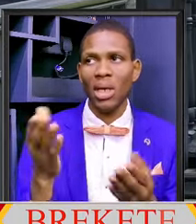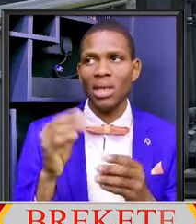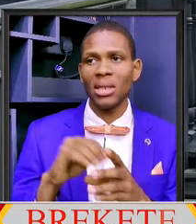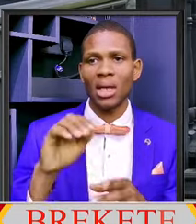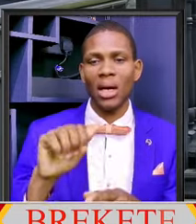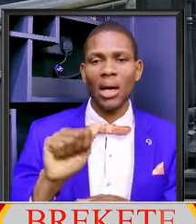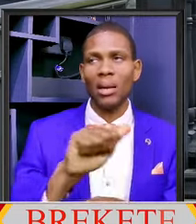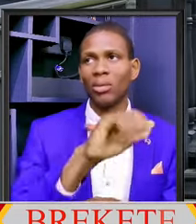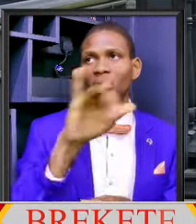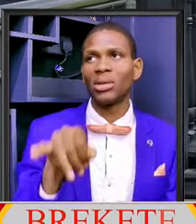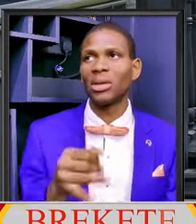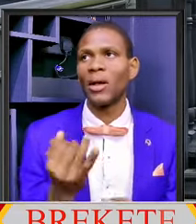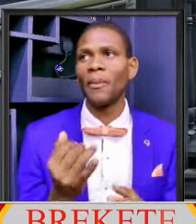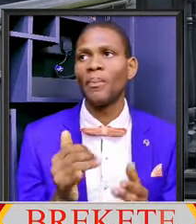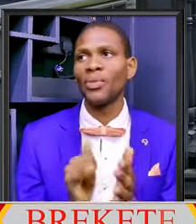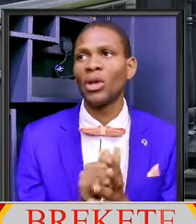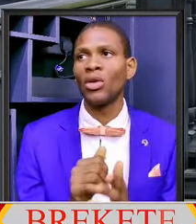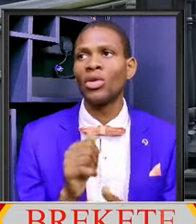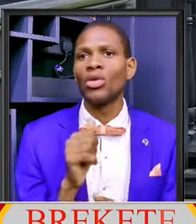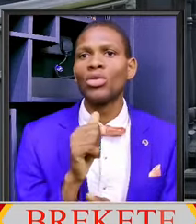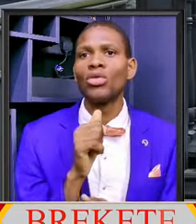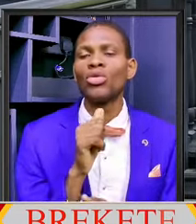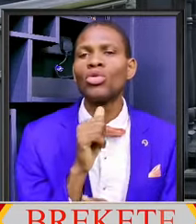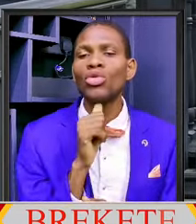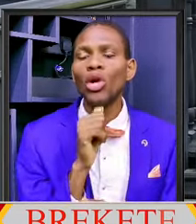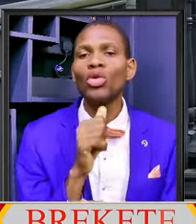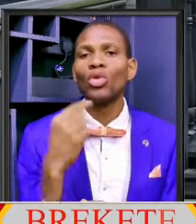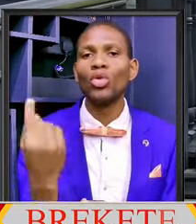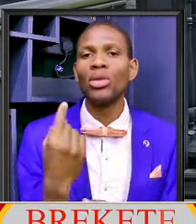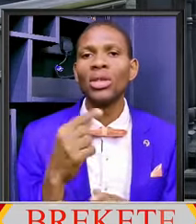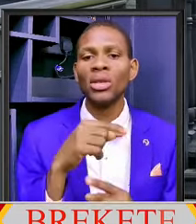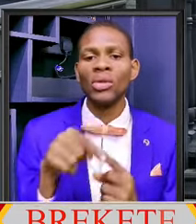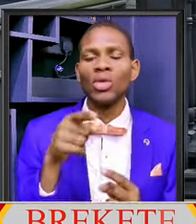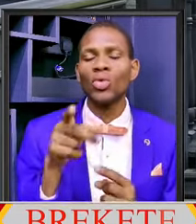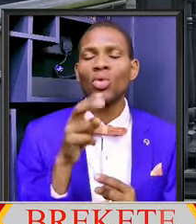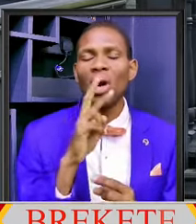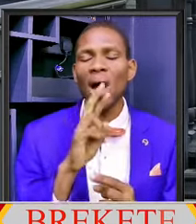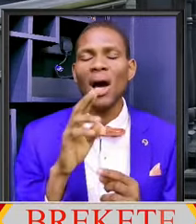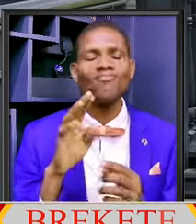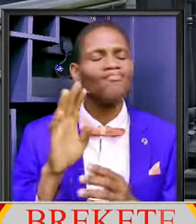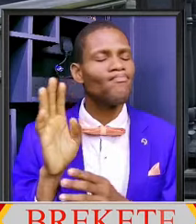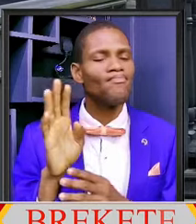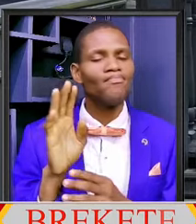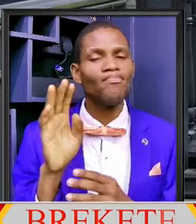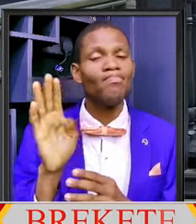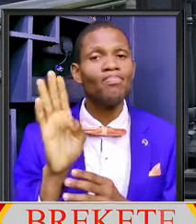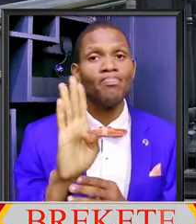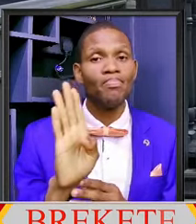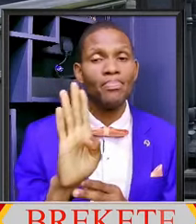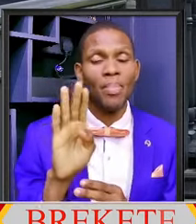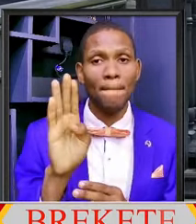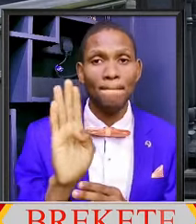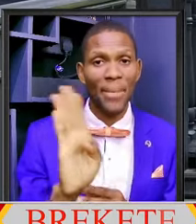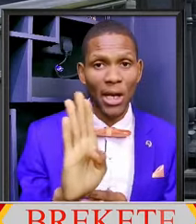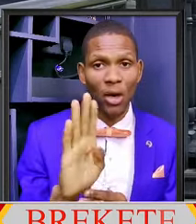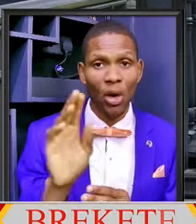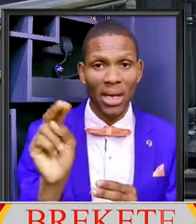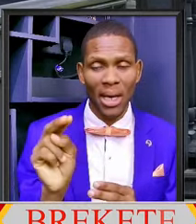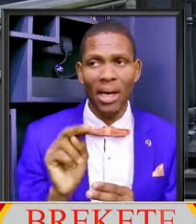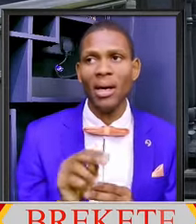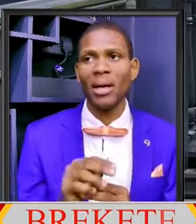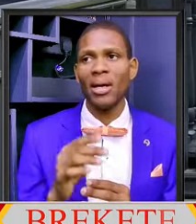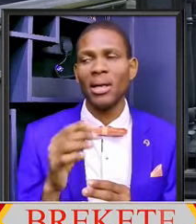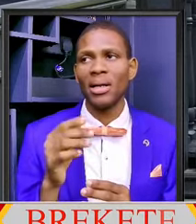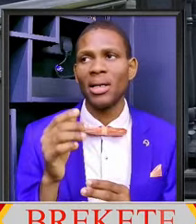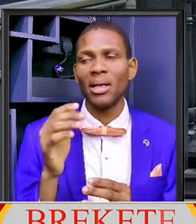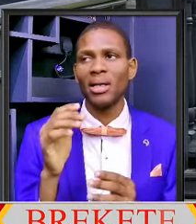come forward. No be only when you be millionaire before you go feel help person. Now cleaner. The very day